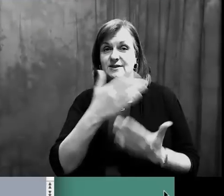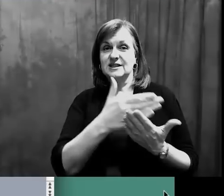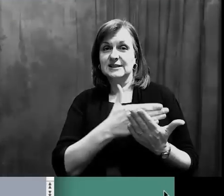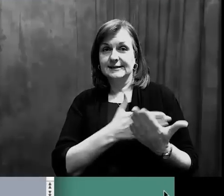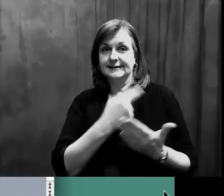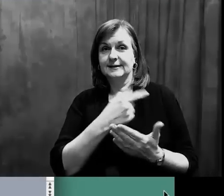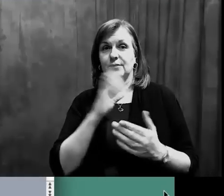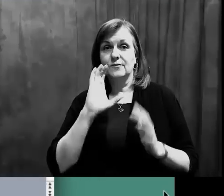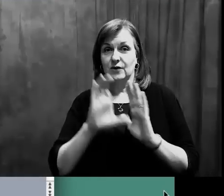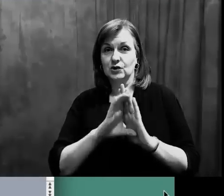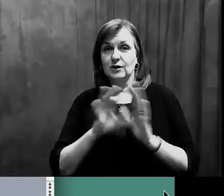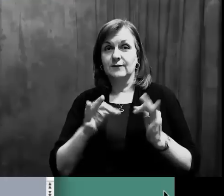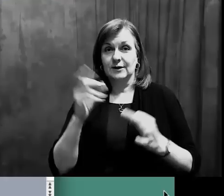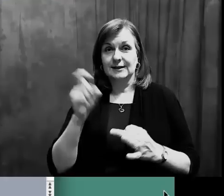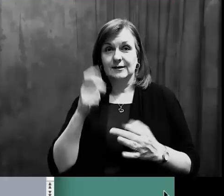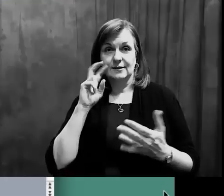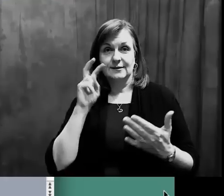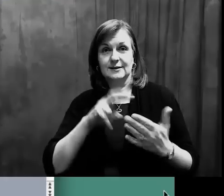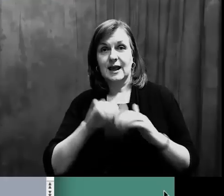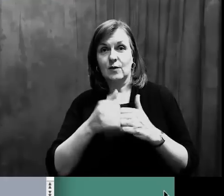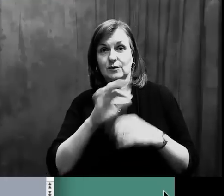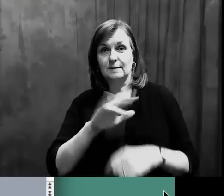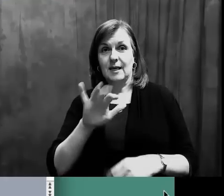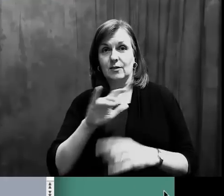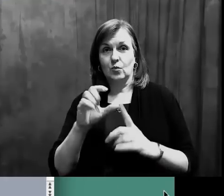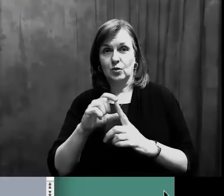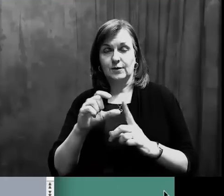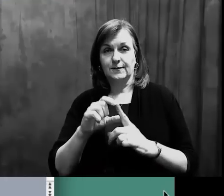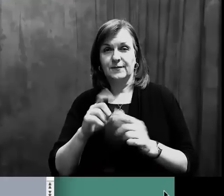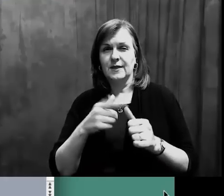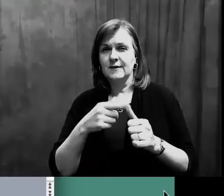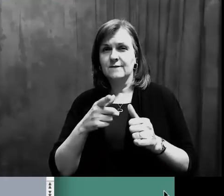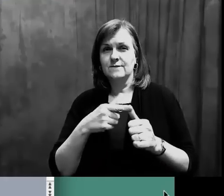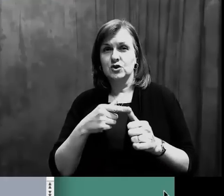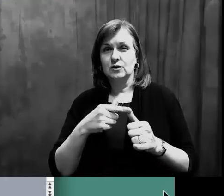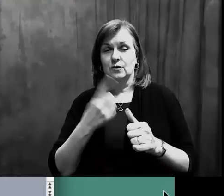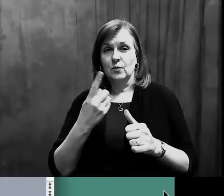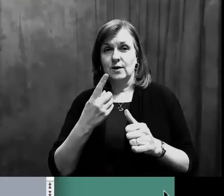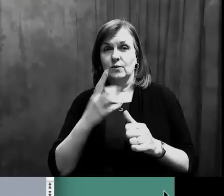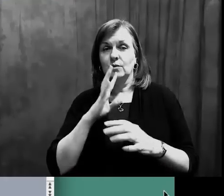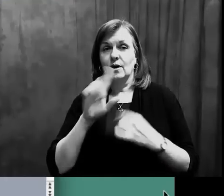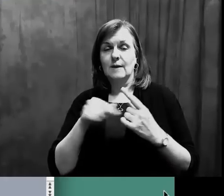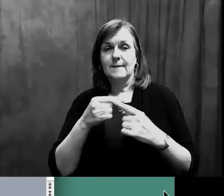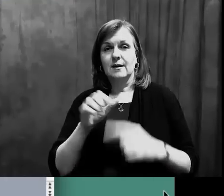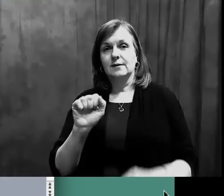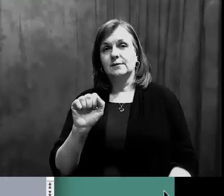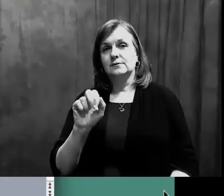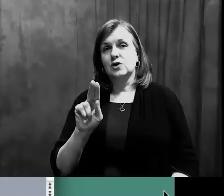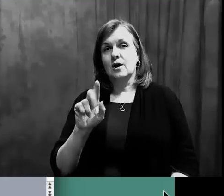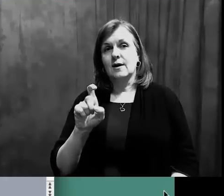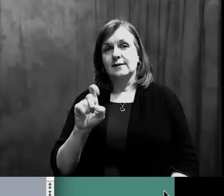refer to spellings. Our first focus today will be on auxins.